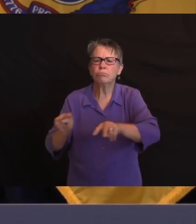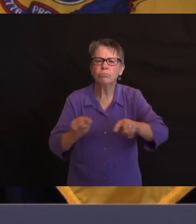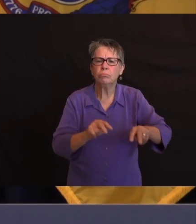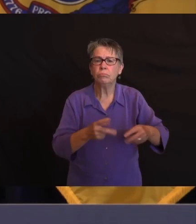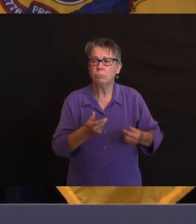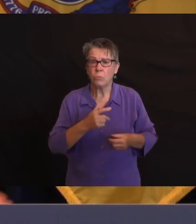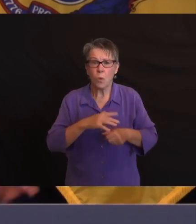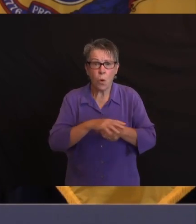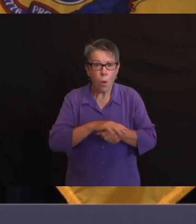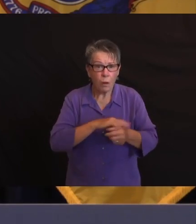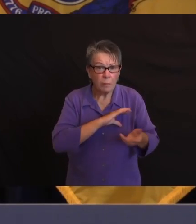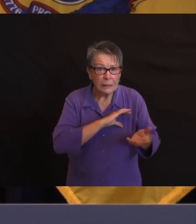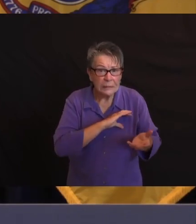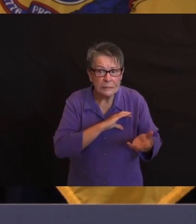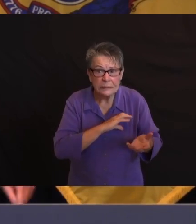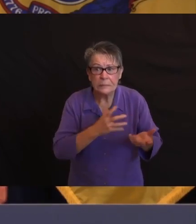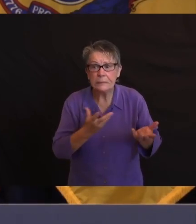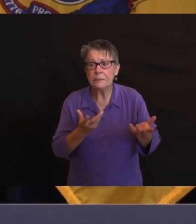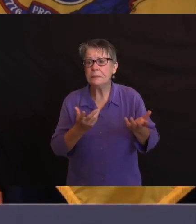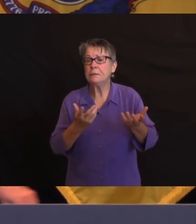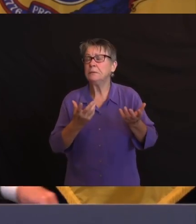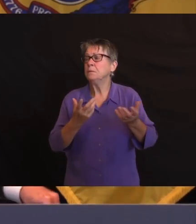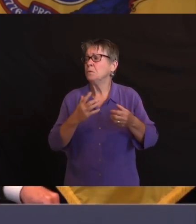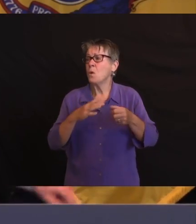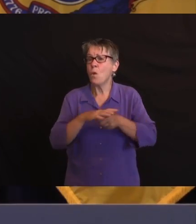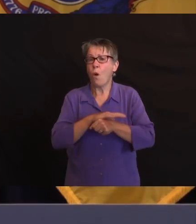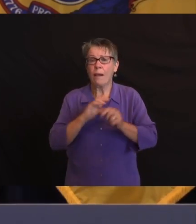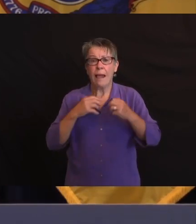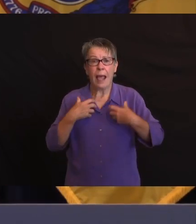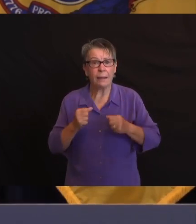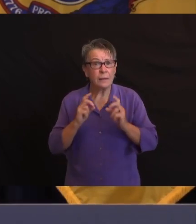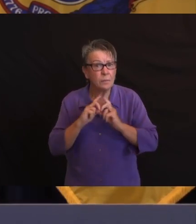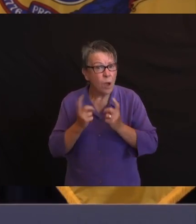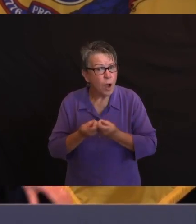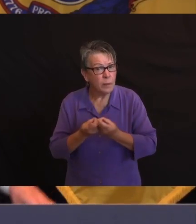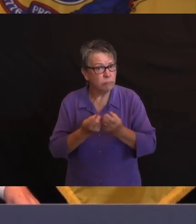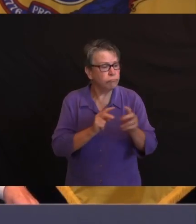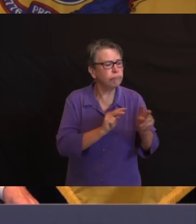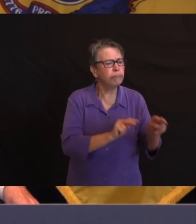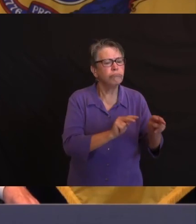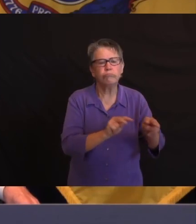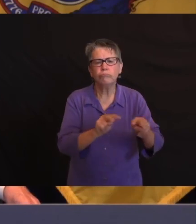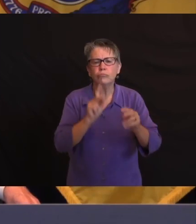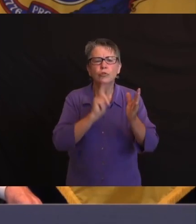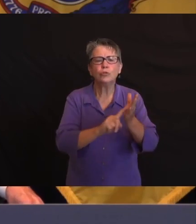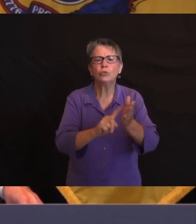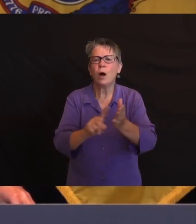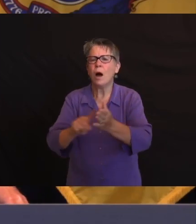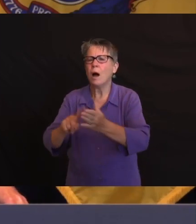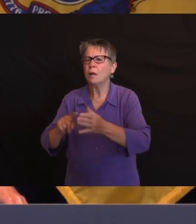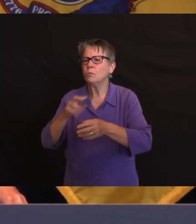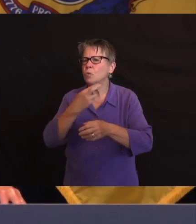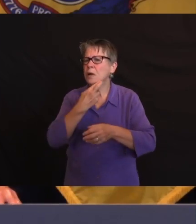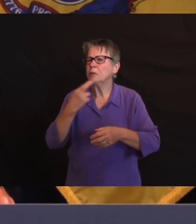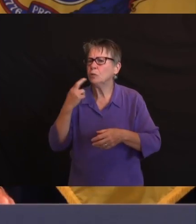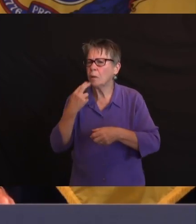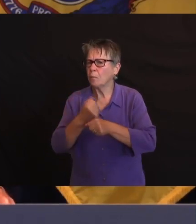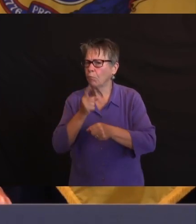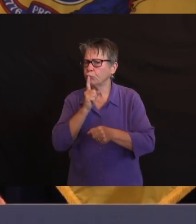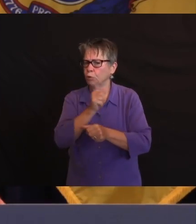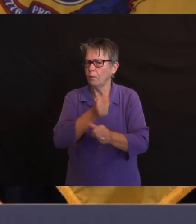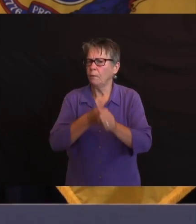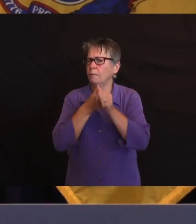on a regular basis, and it's worth reiterating, we haven't said this in a while, that under Pat's leadership, the state police has primary